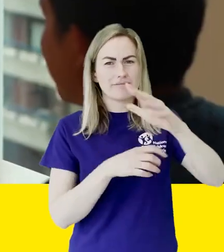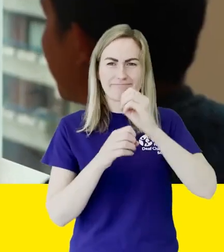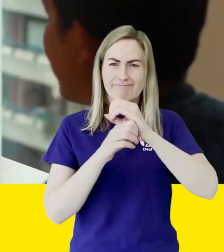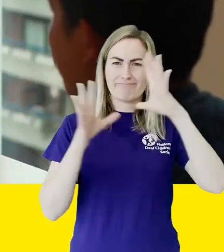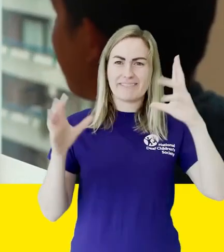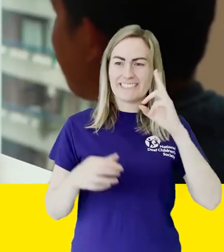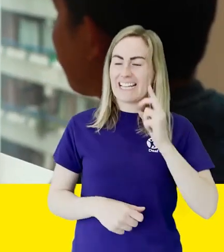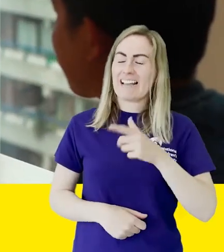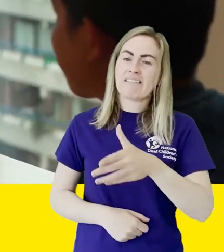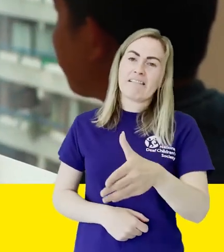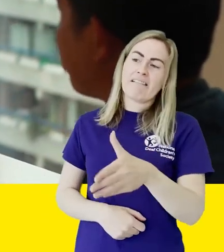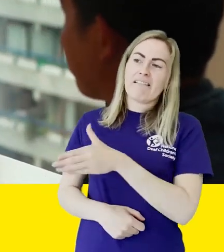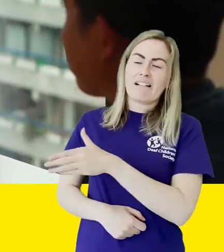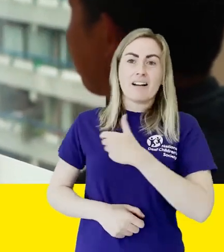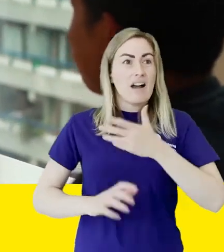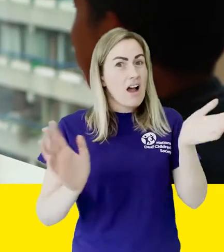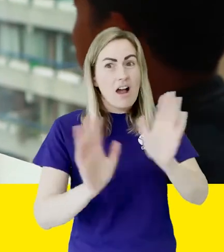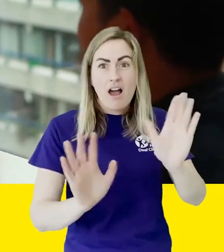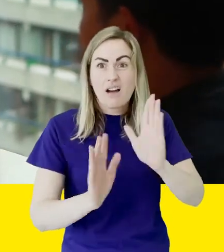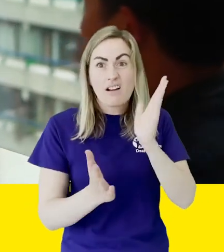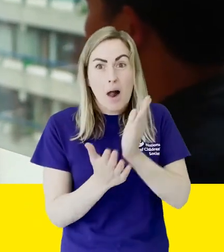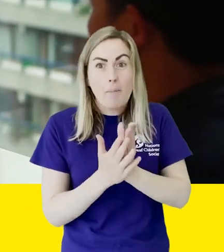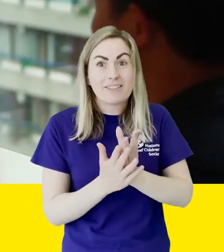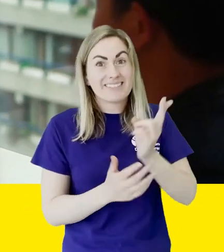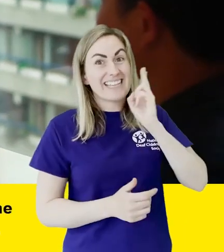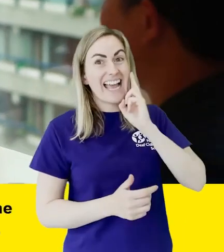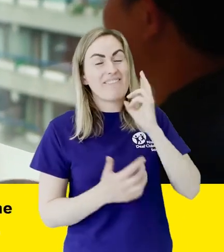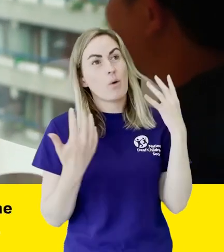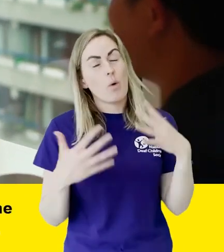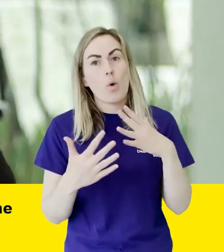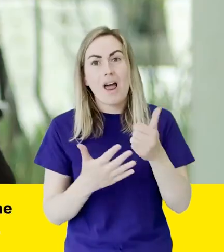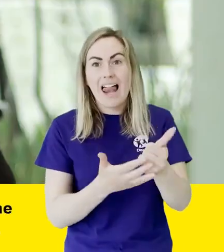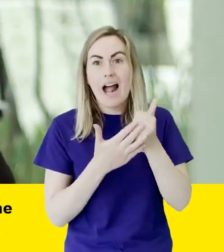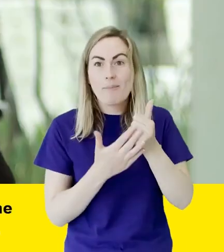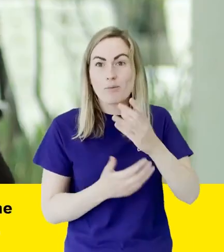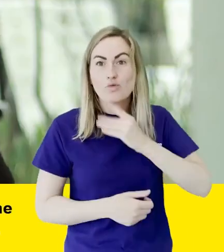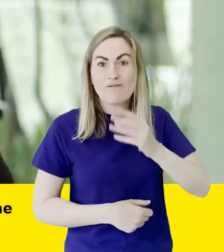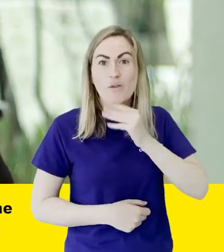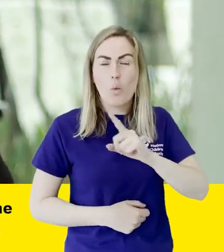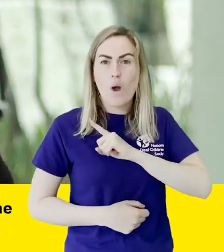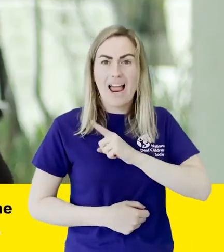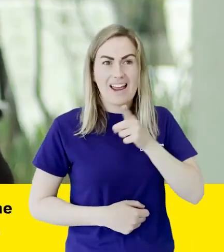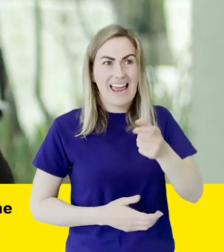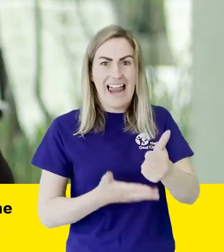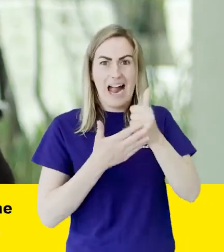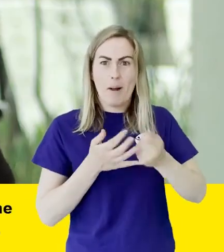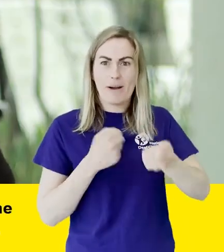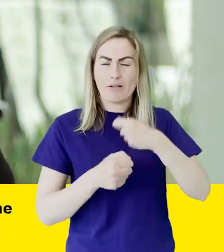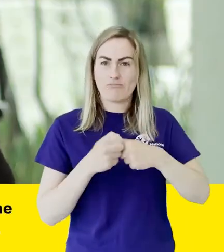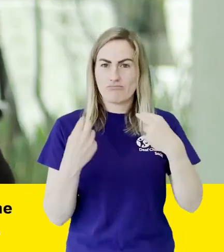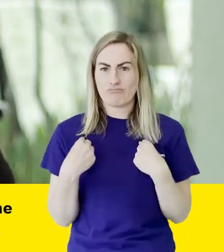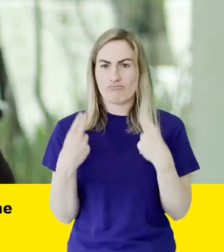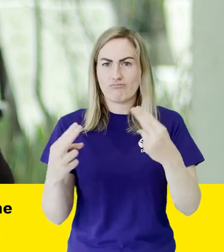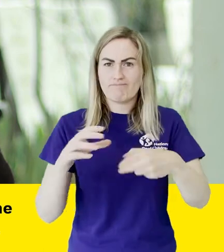highlight how deafness, although seen as a liability, was actually an asset, because